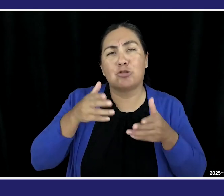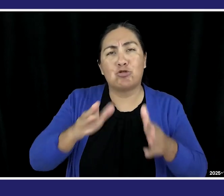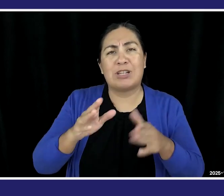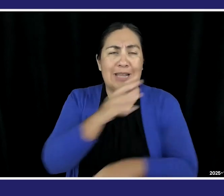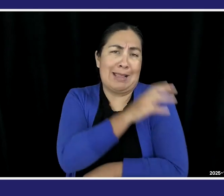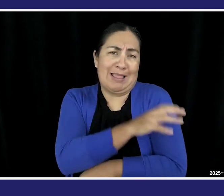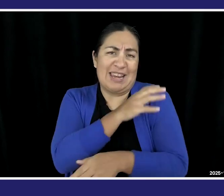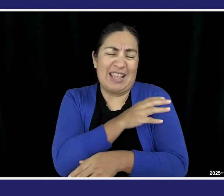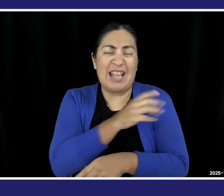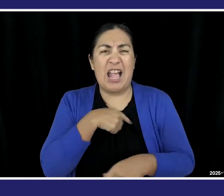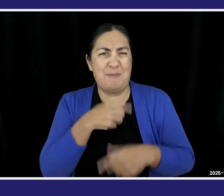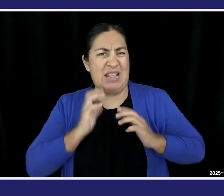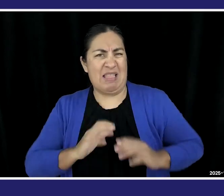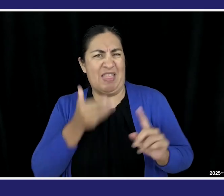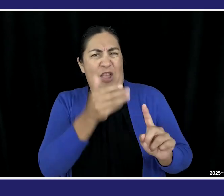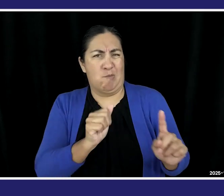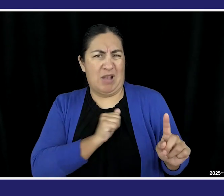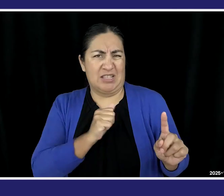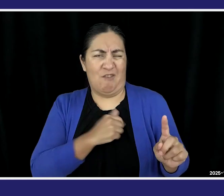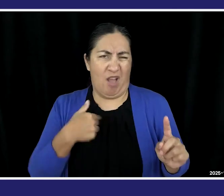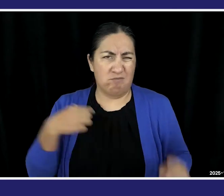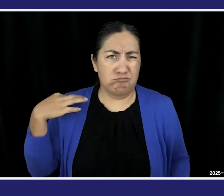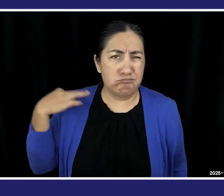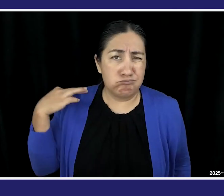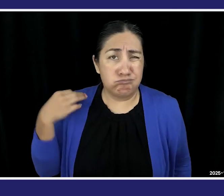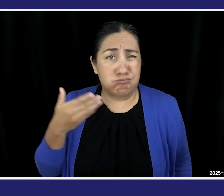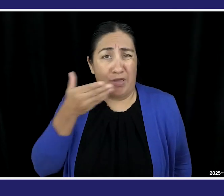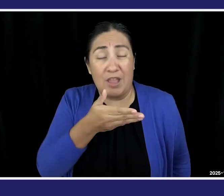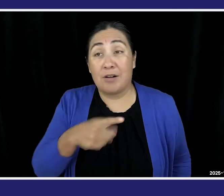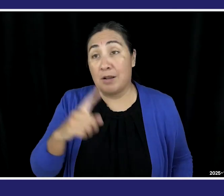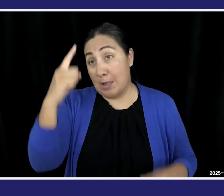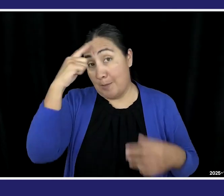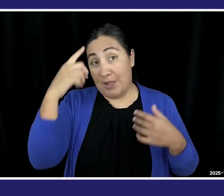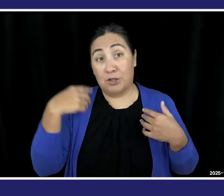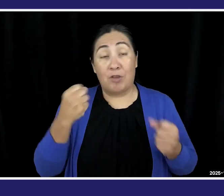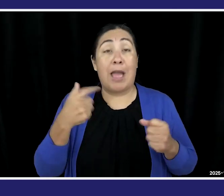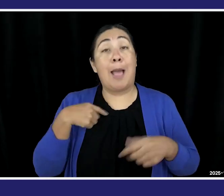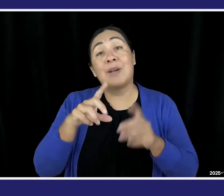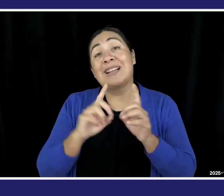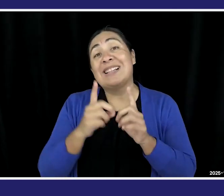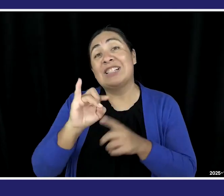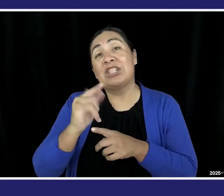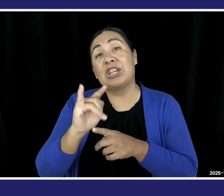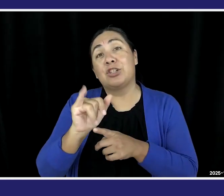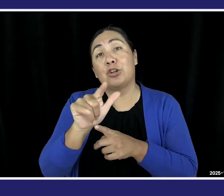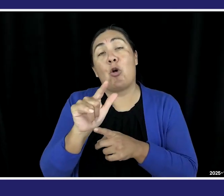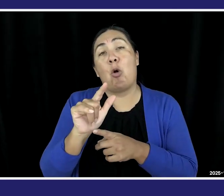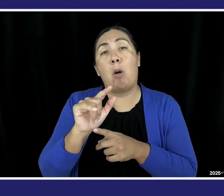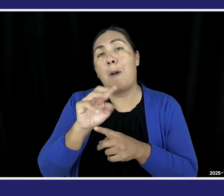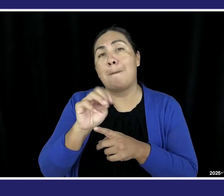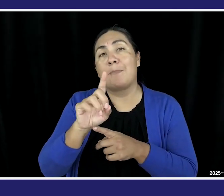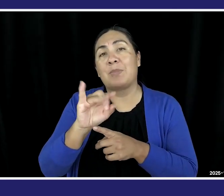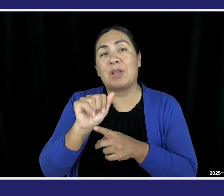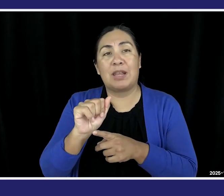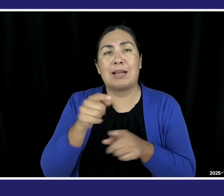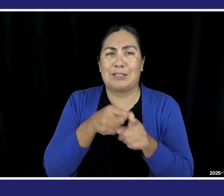client there myself. I volunteer there. And mental health media, I'm a digital media specialist, graduated Mount San